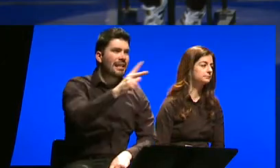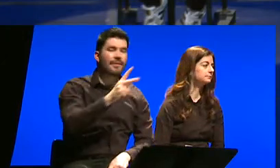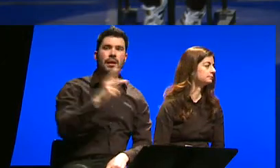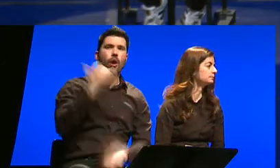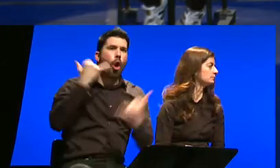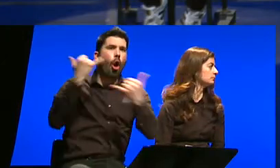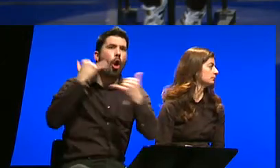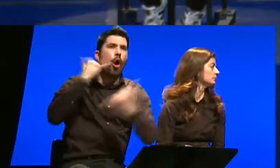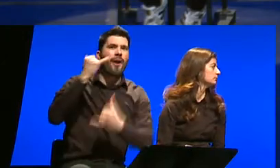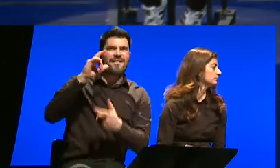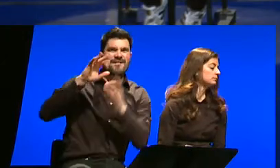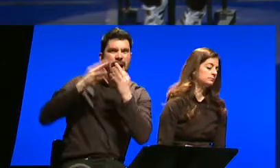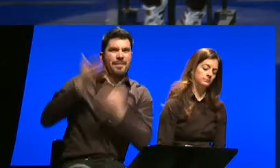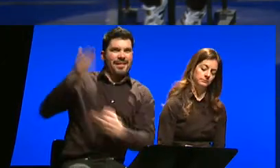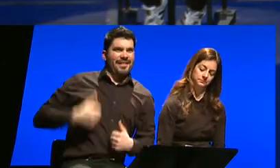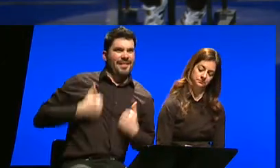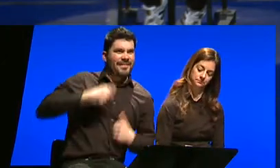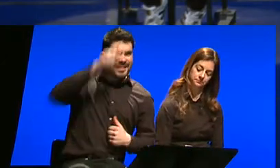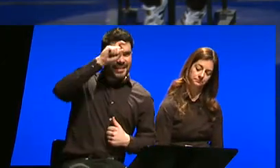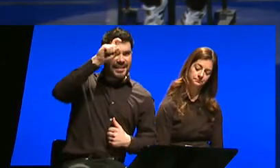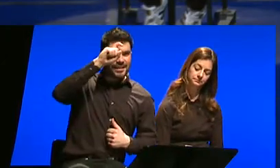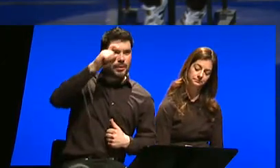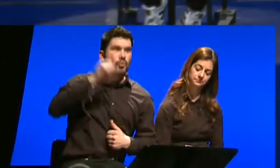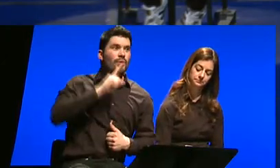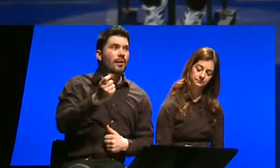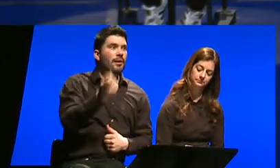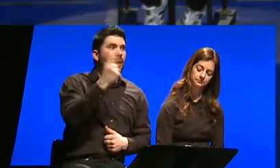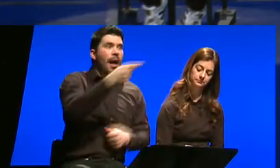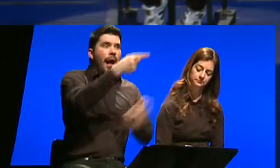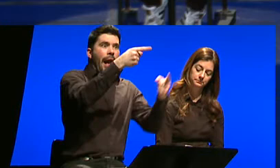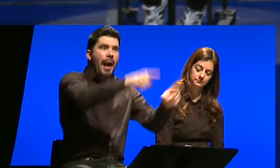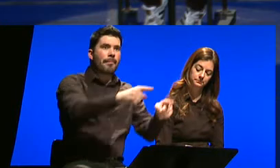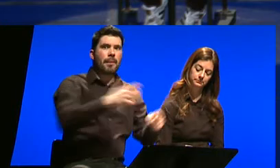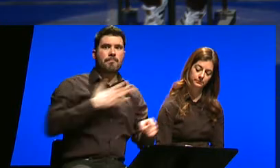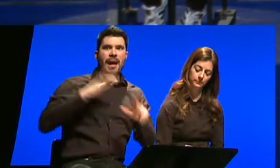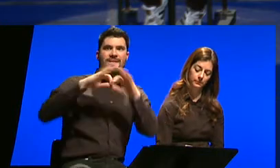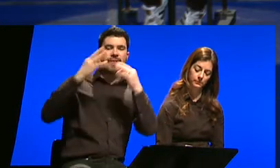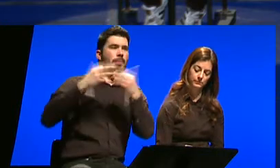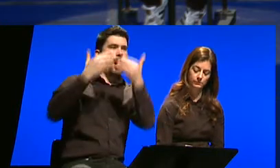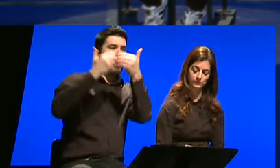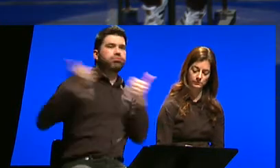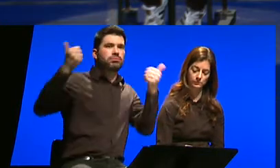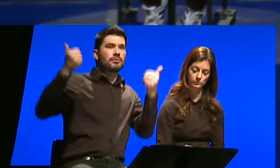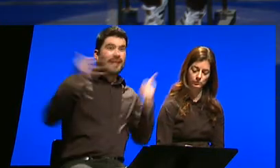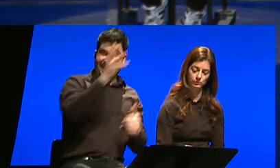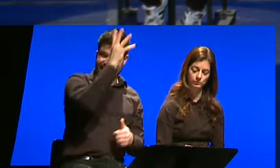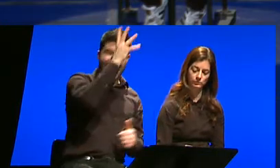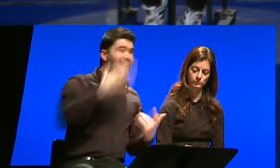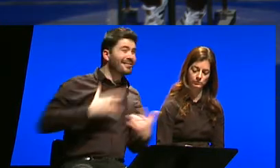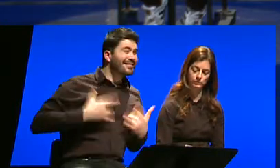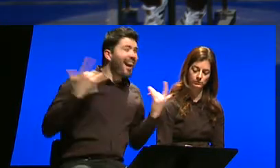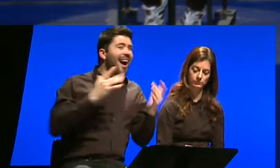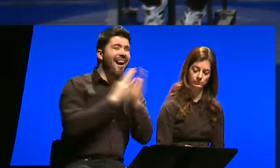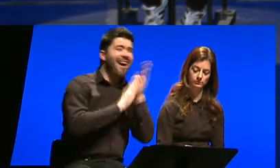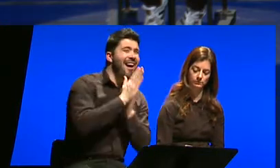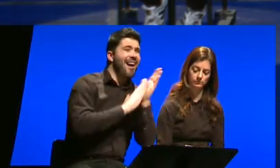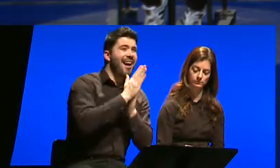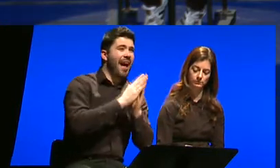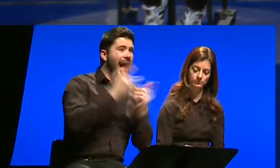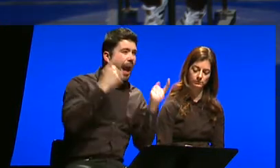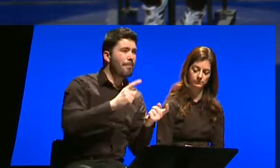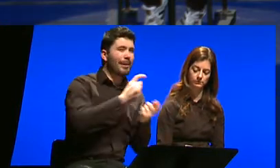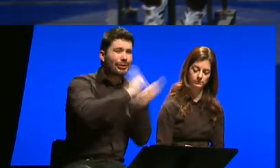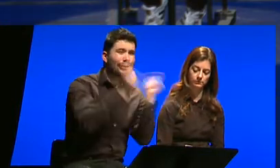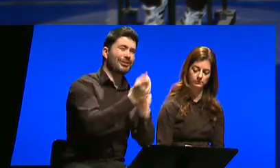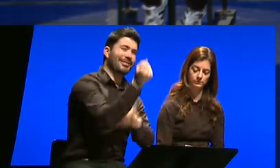family in Egypt. The Arab Spring is dividing my family along class lines. My father's happy and energized by the revolution. But my